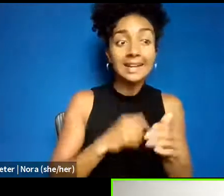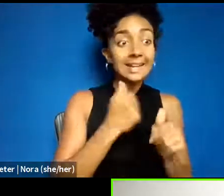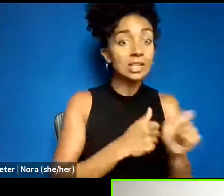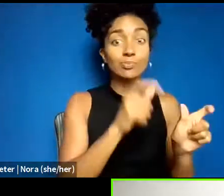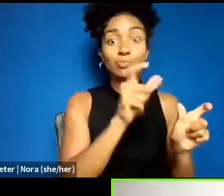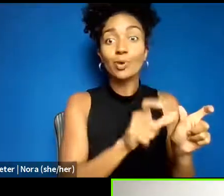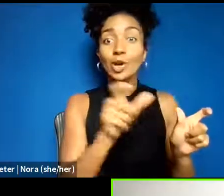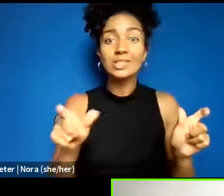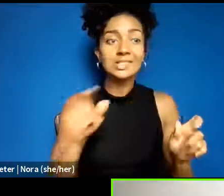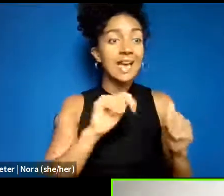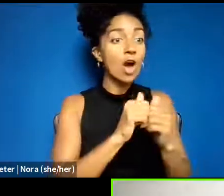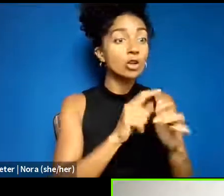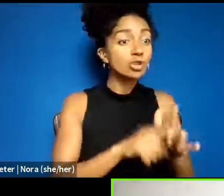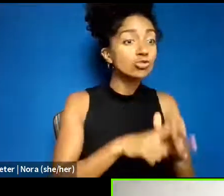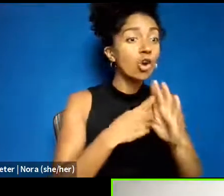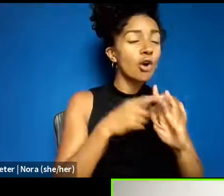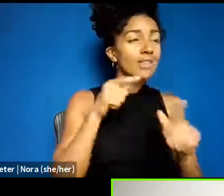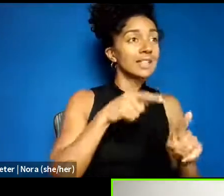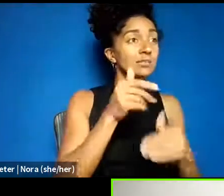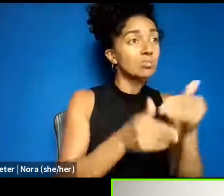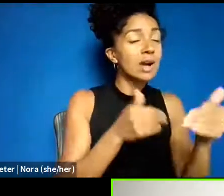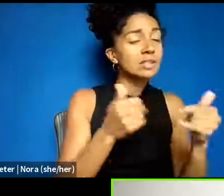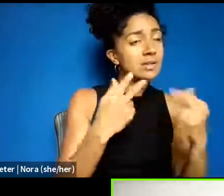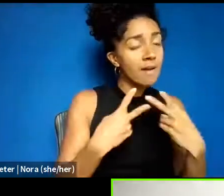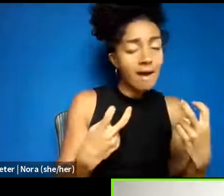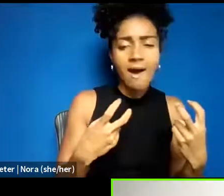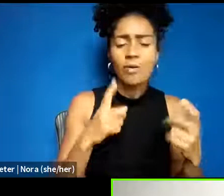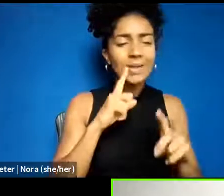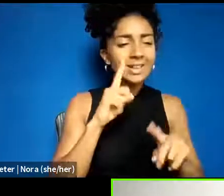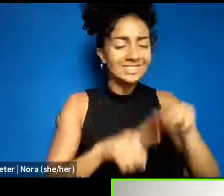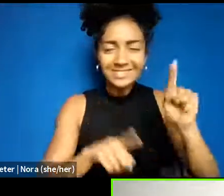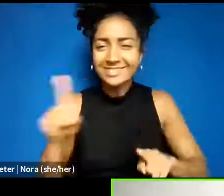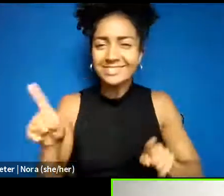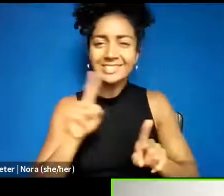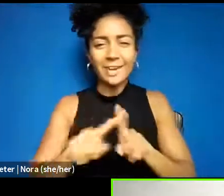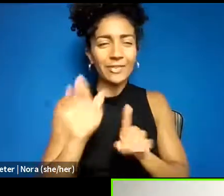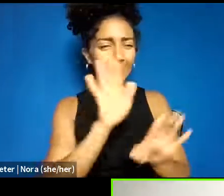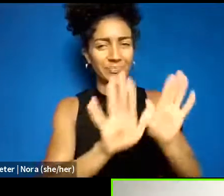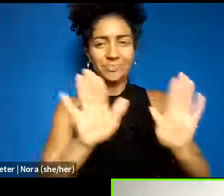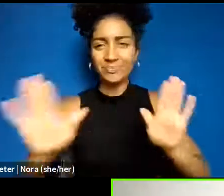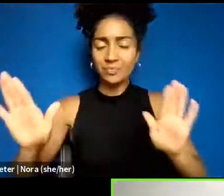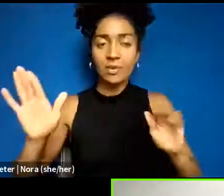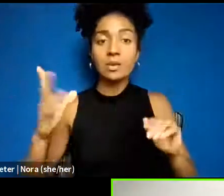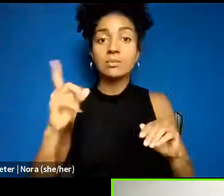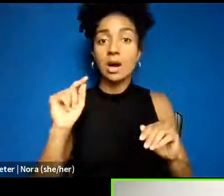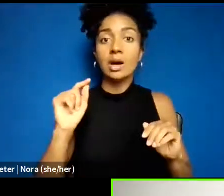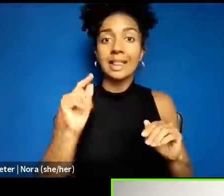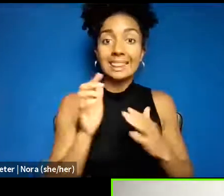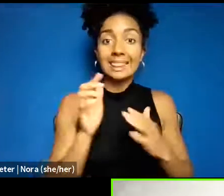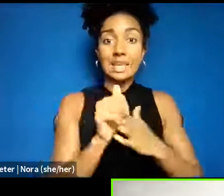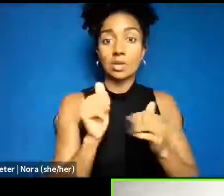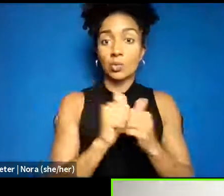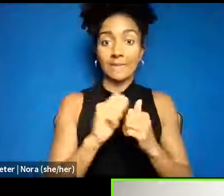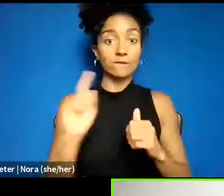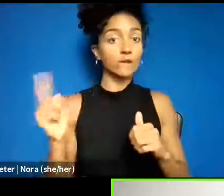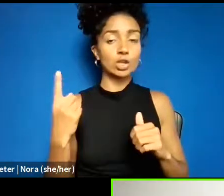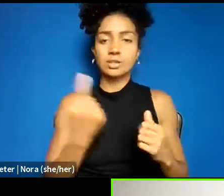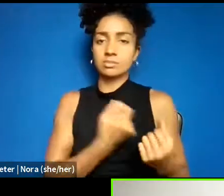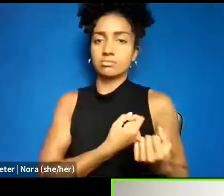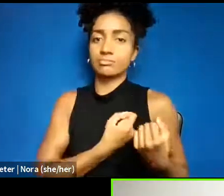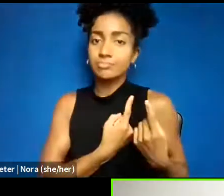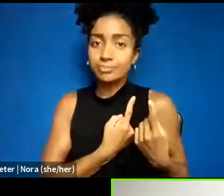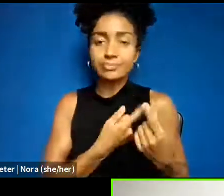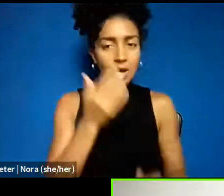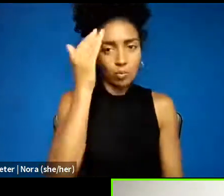Leaning on that sense of empathy and awareness. So building that awareness and education on being able to look